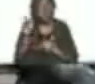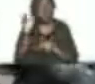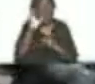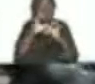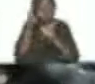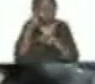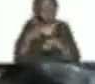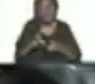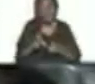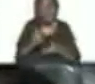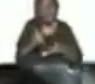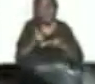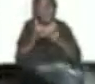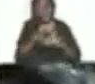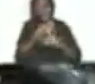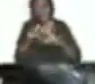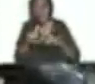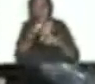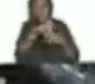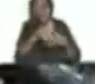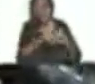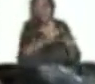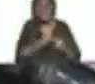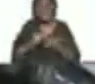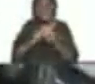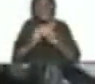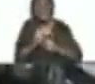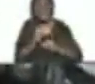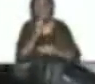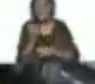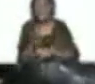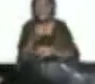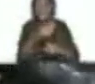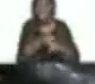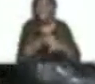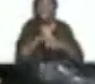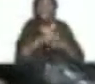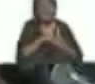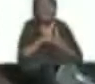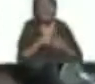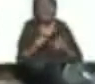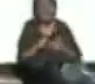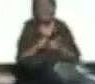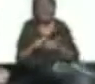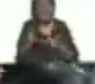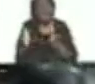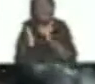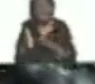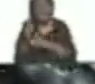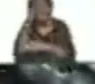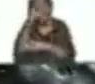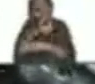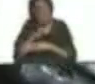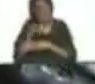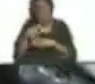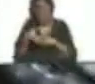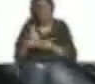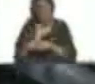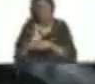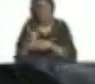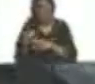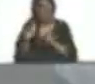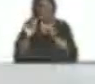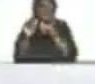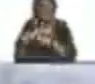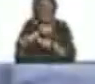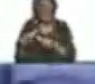sectors within the tourism industry, not only ownership, but also the small man in the business. And I think he has left a legacy, and he will